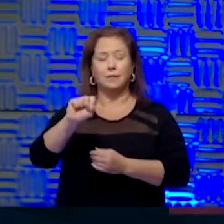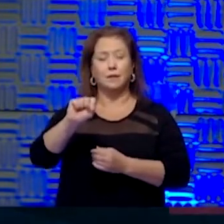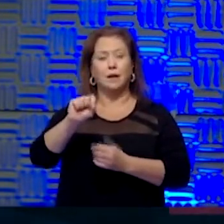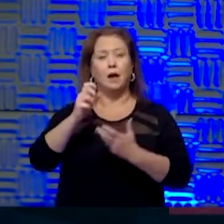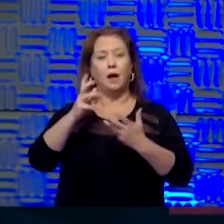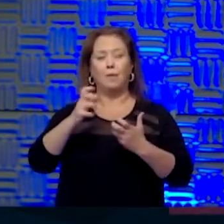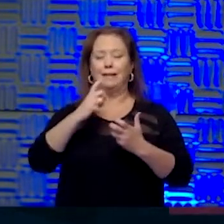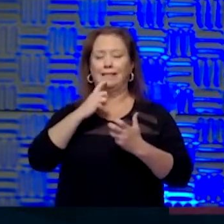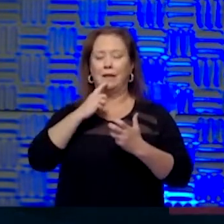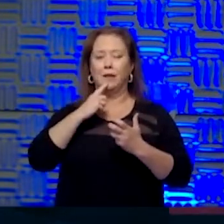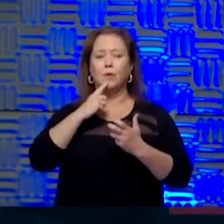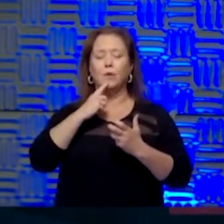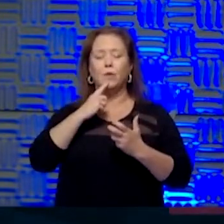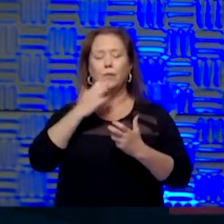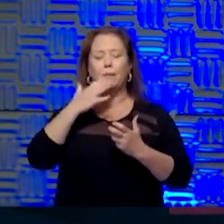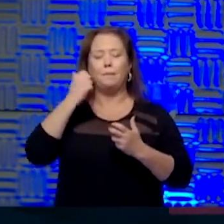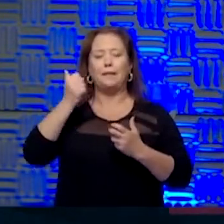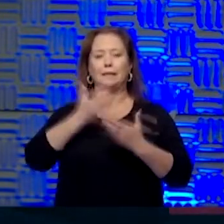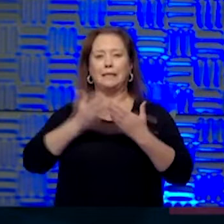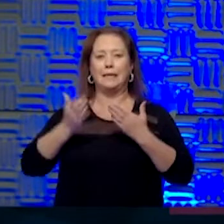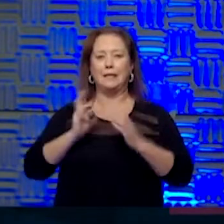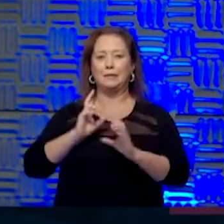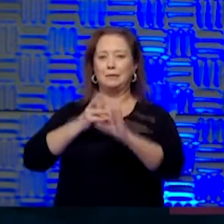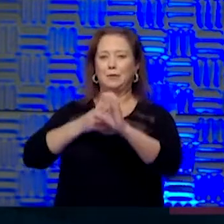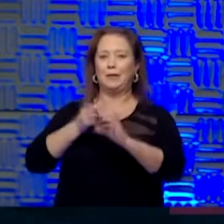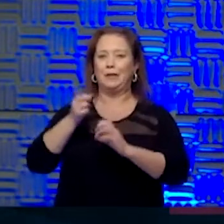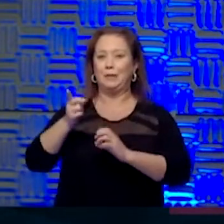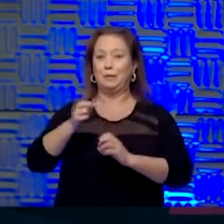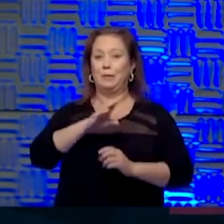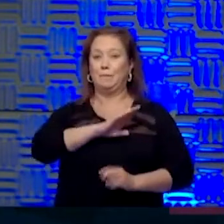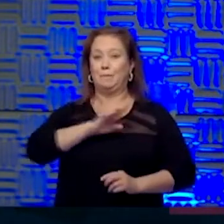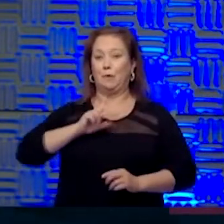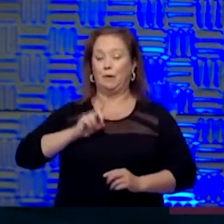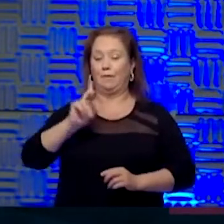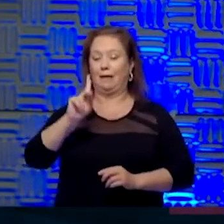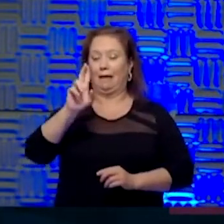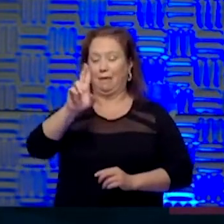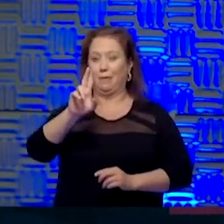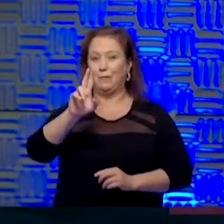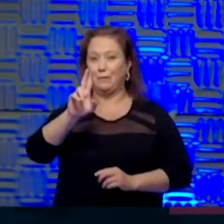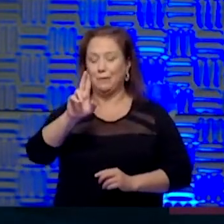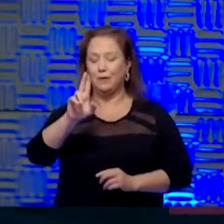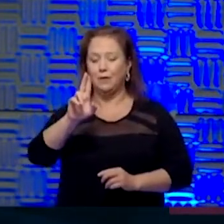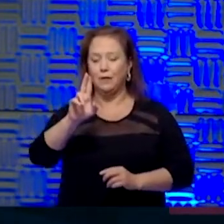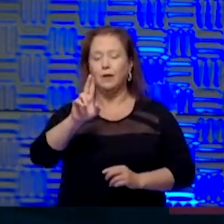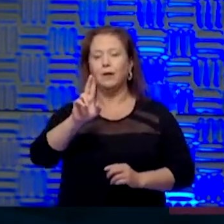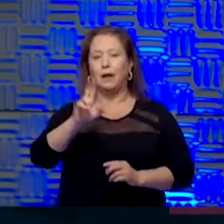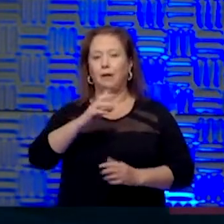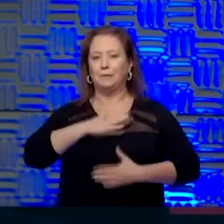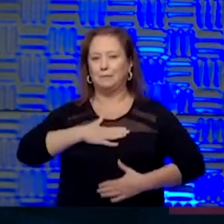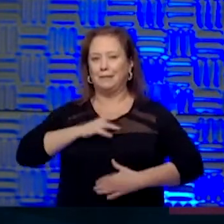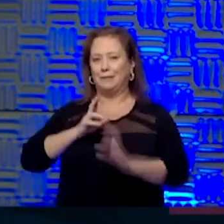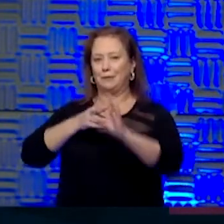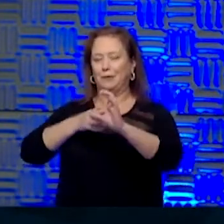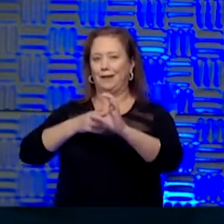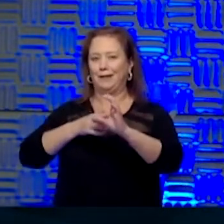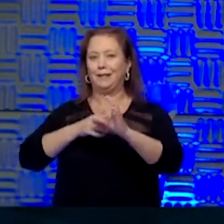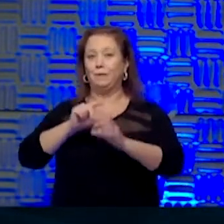highlights of the week was joining you and the KU Health System Board of Directors with a guest